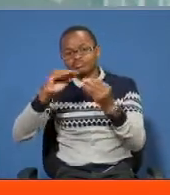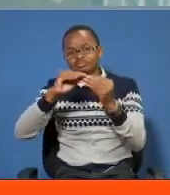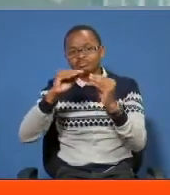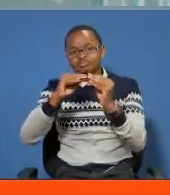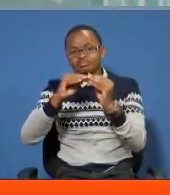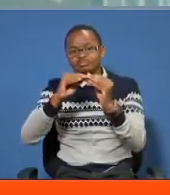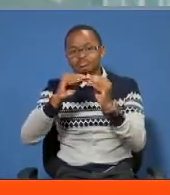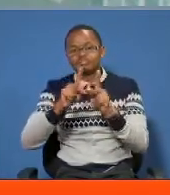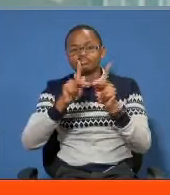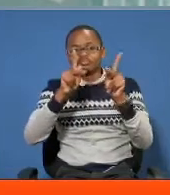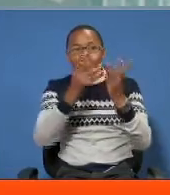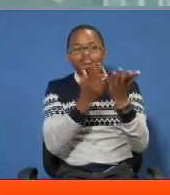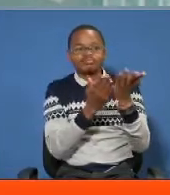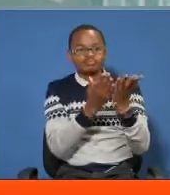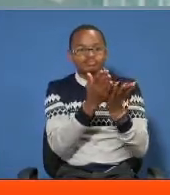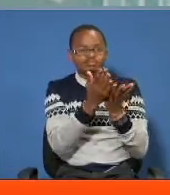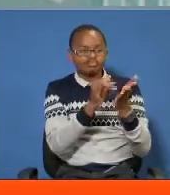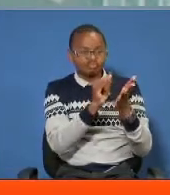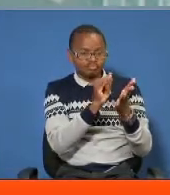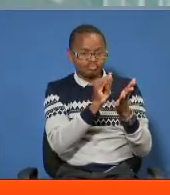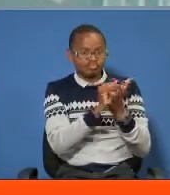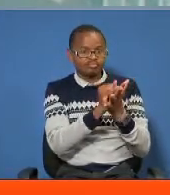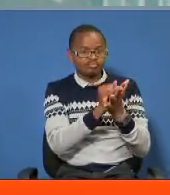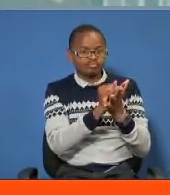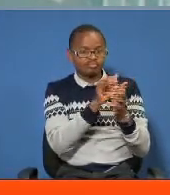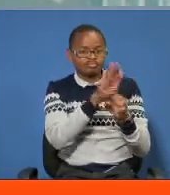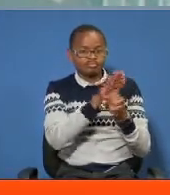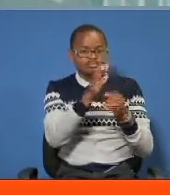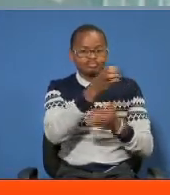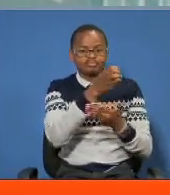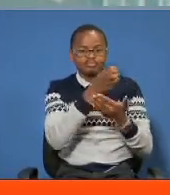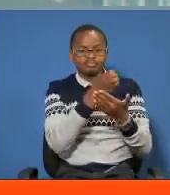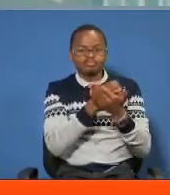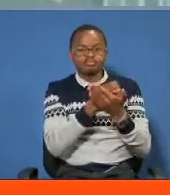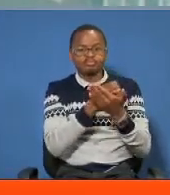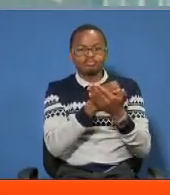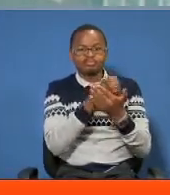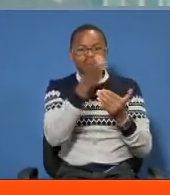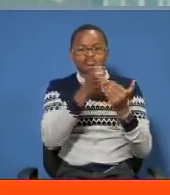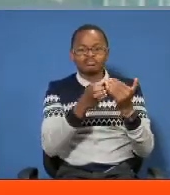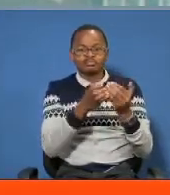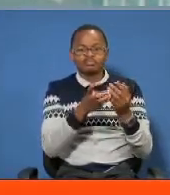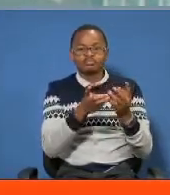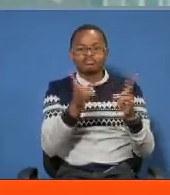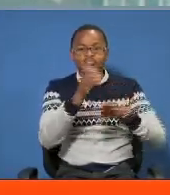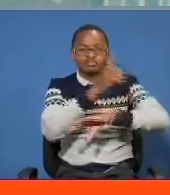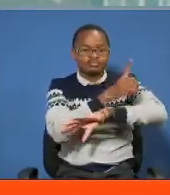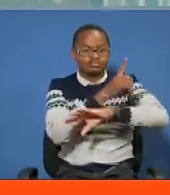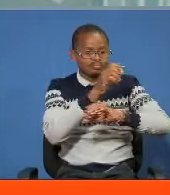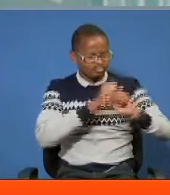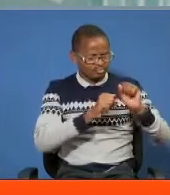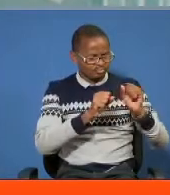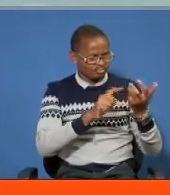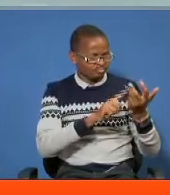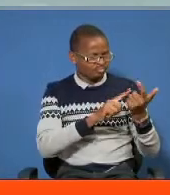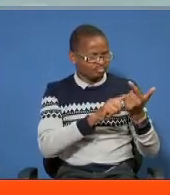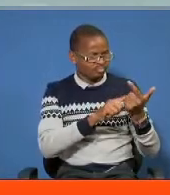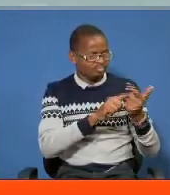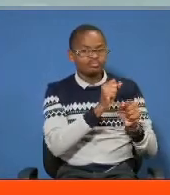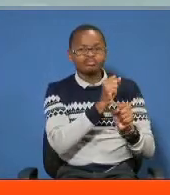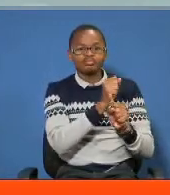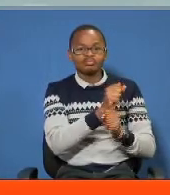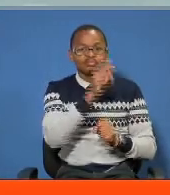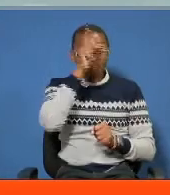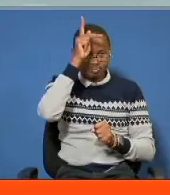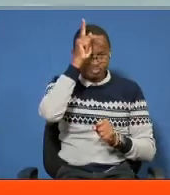into innovations, products, services that are socio-economic value. So at the end of the day, our measure of success is how much